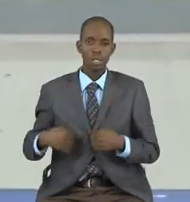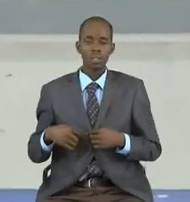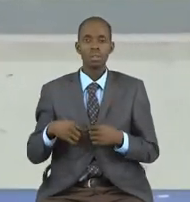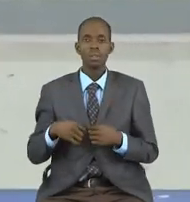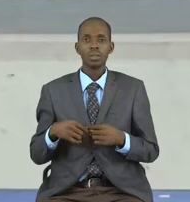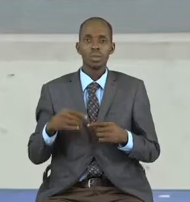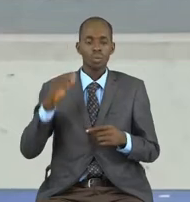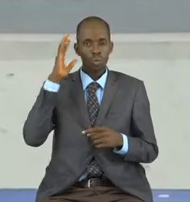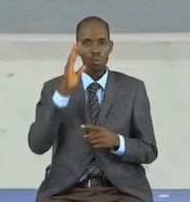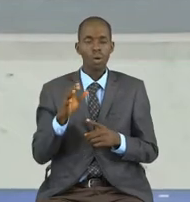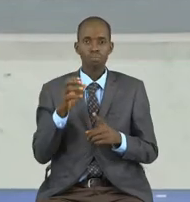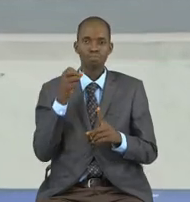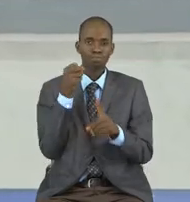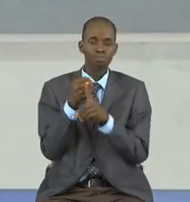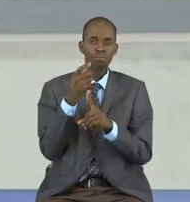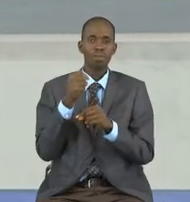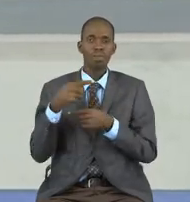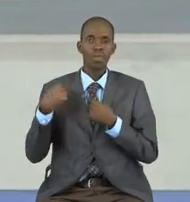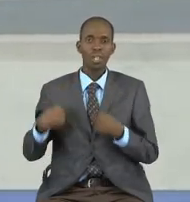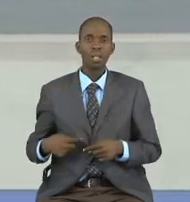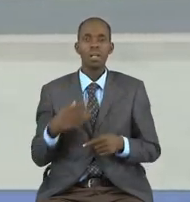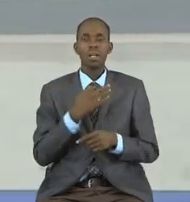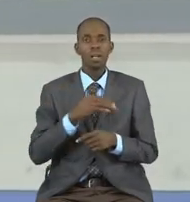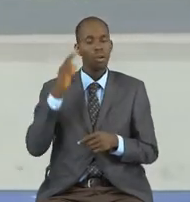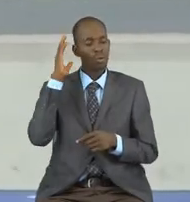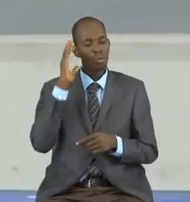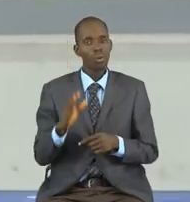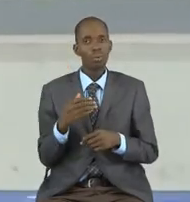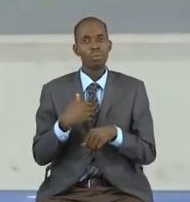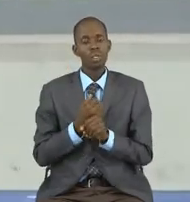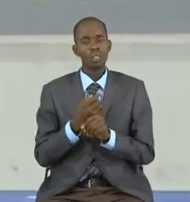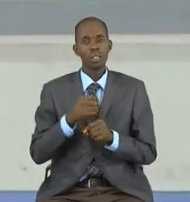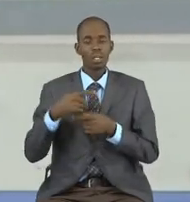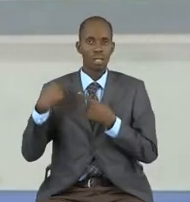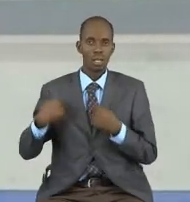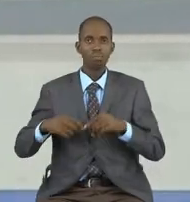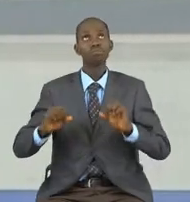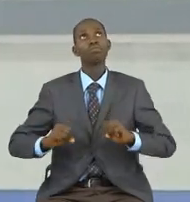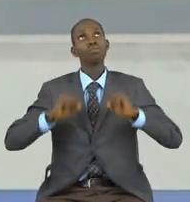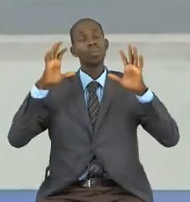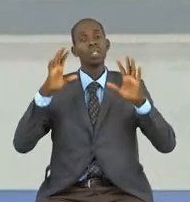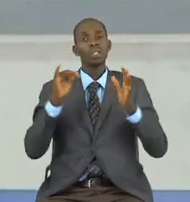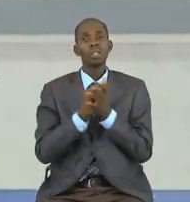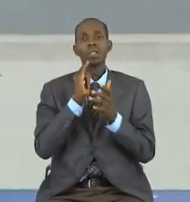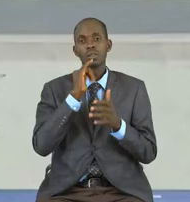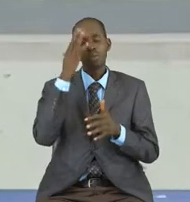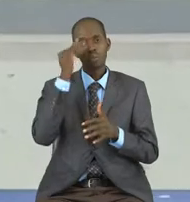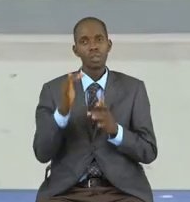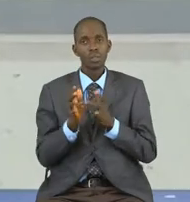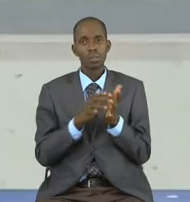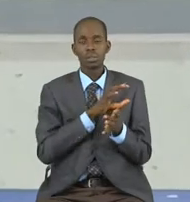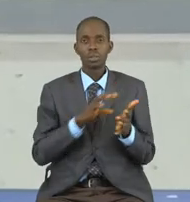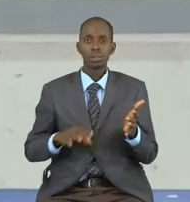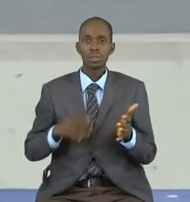punch the heart, and will convict the heart. That's what Jesus said. When he, the Spirit of truth,